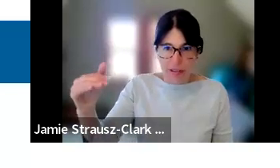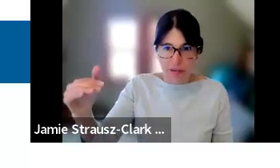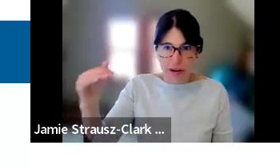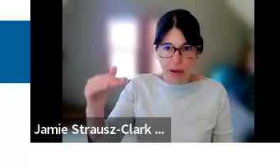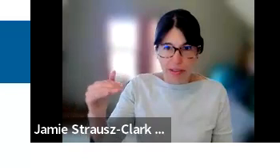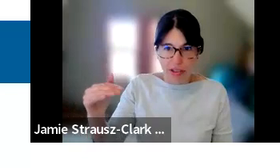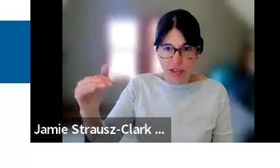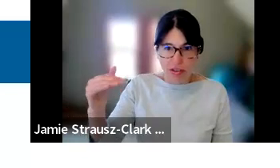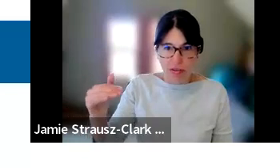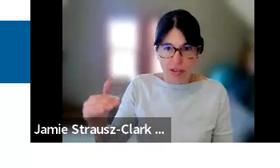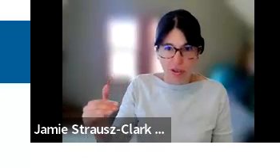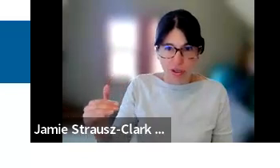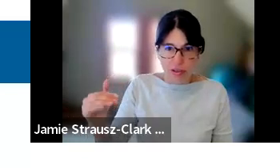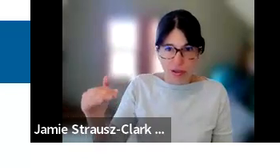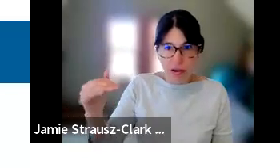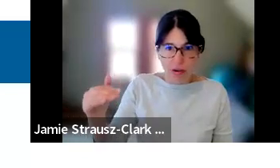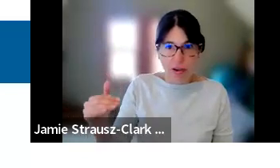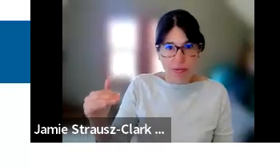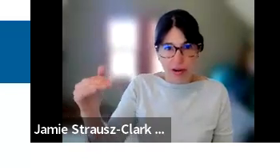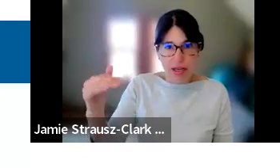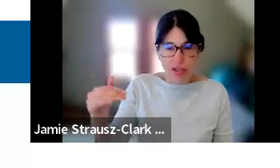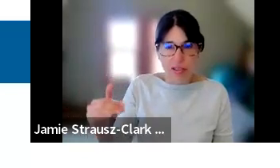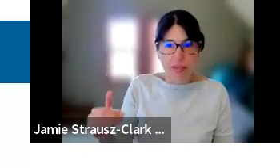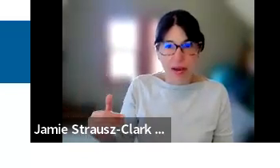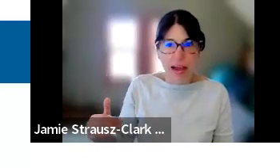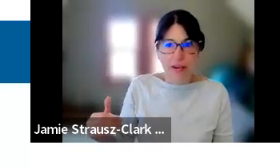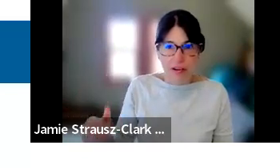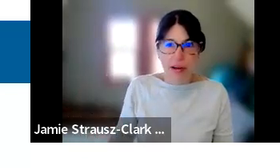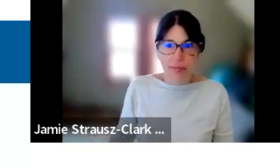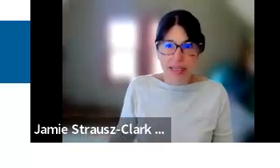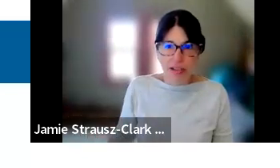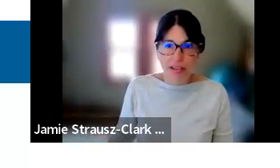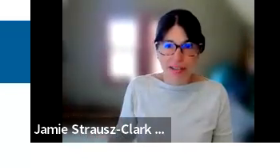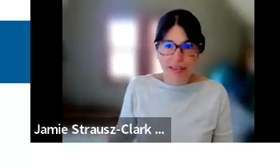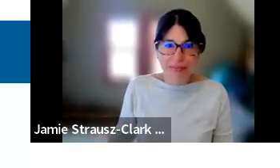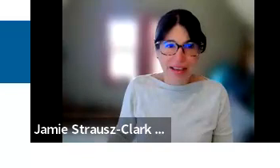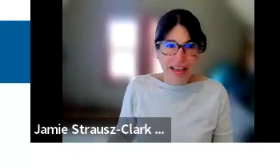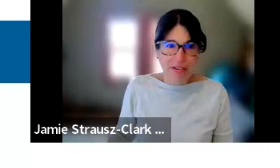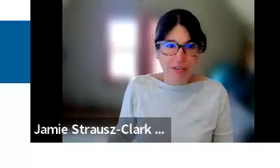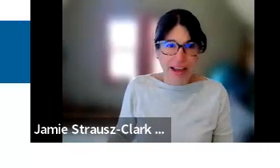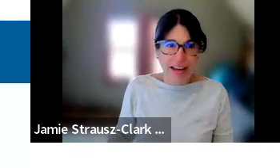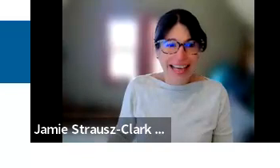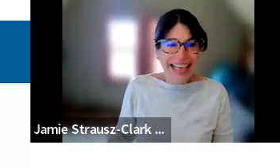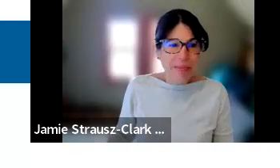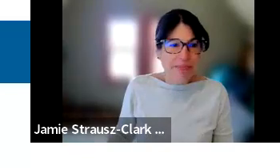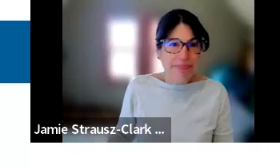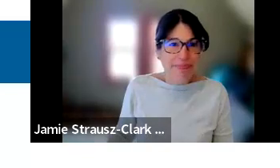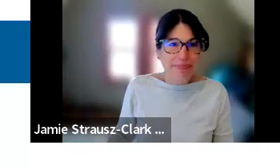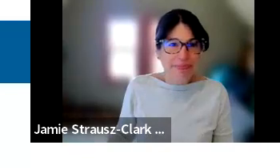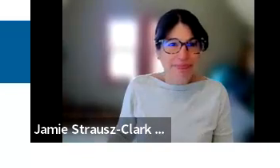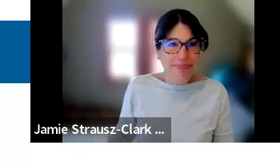effect of different policy changes or decisions or following recommendations that might have on other recommendations. Thank you for that.